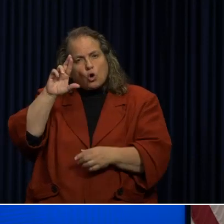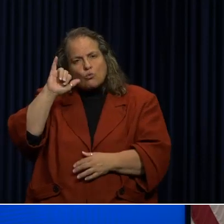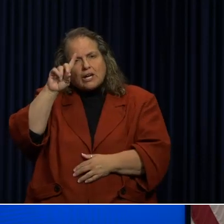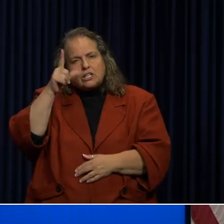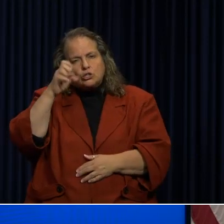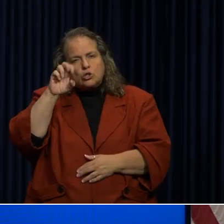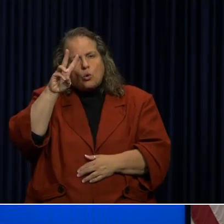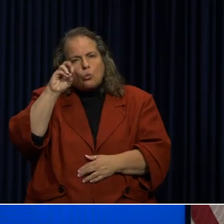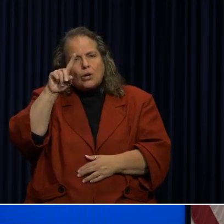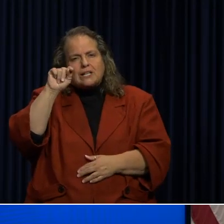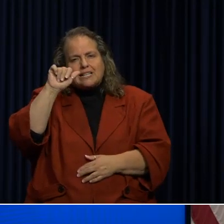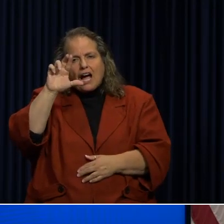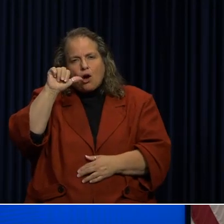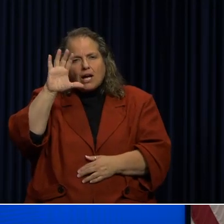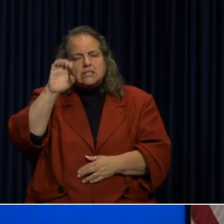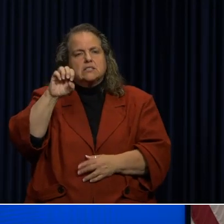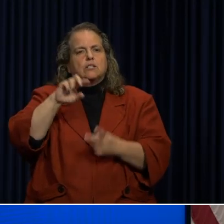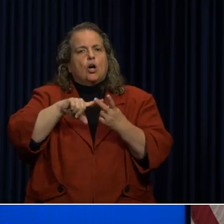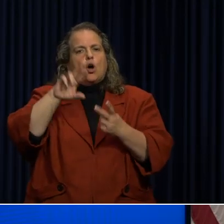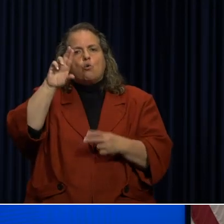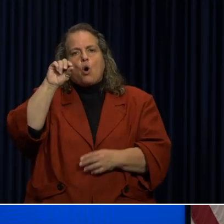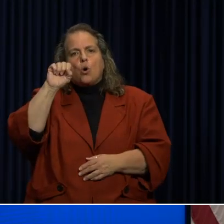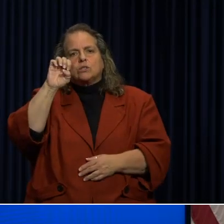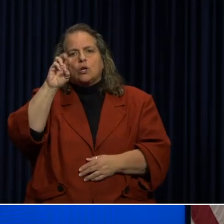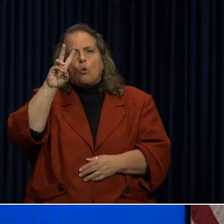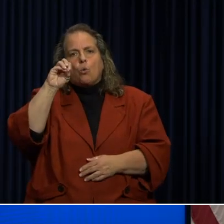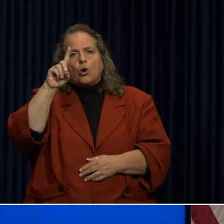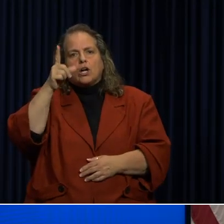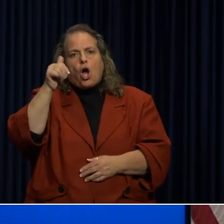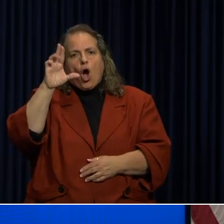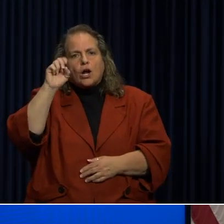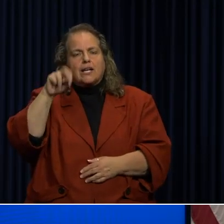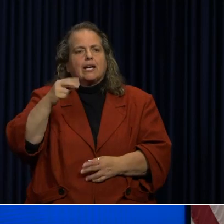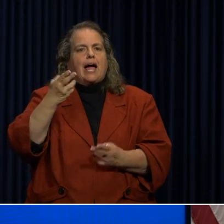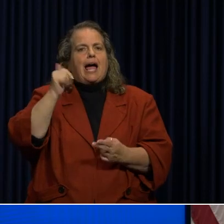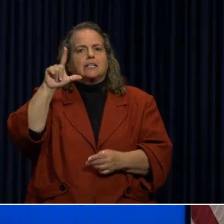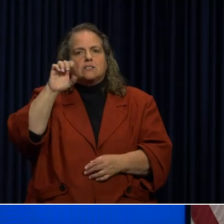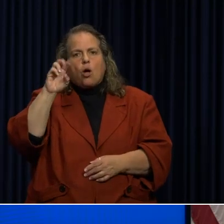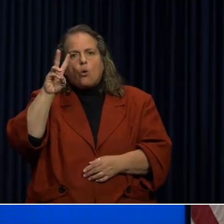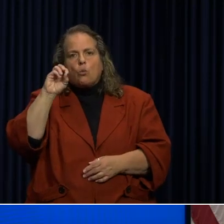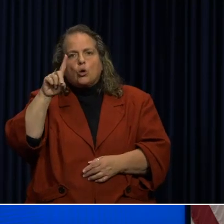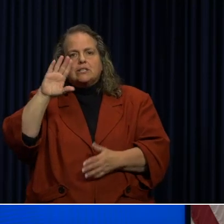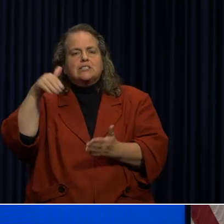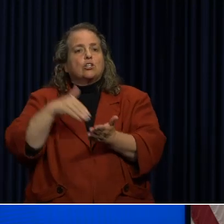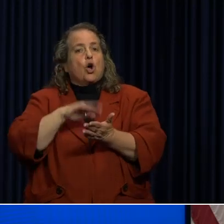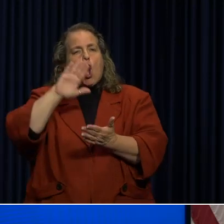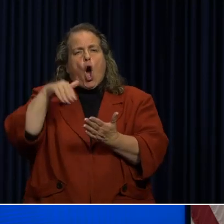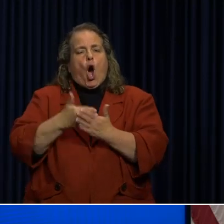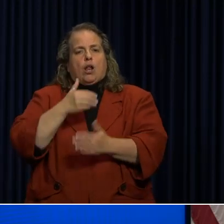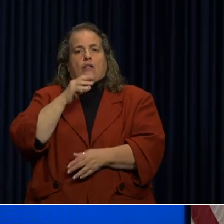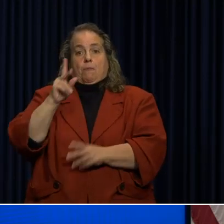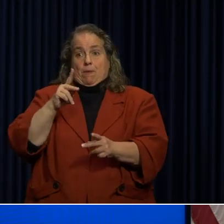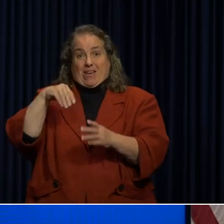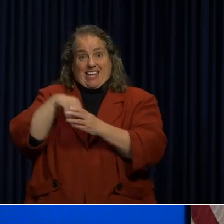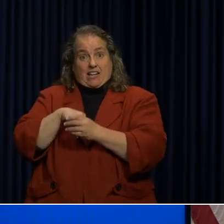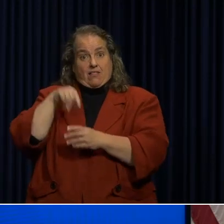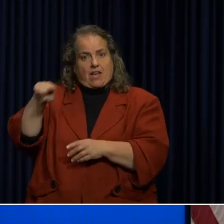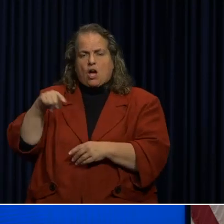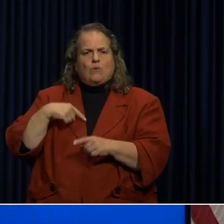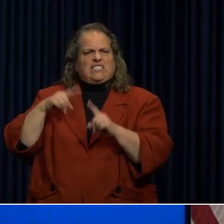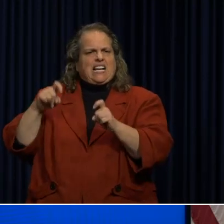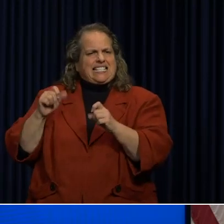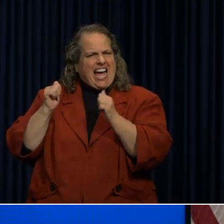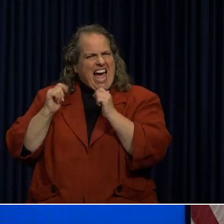Terrace, Rosedale Gardens. You've heard us talk about the Hazelwood Center. We've tested all our clients there. We are beginning and working